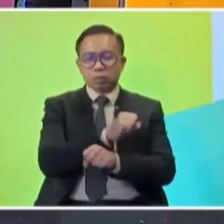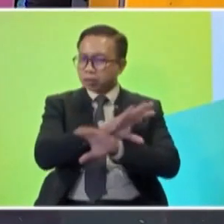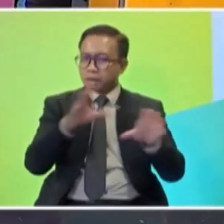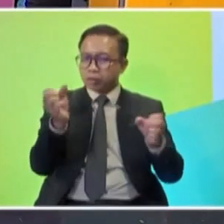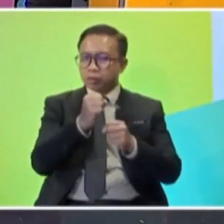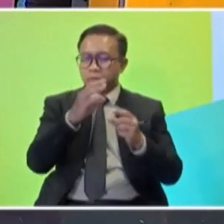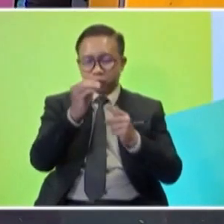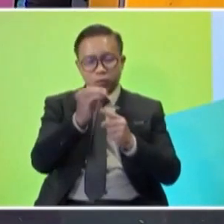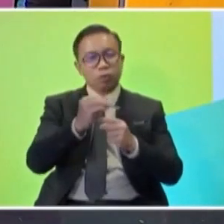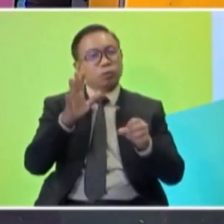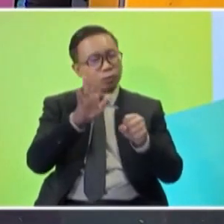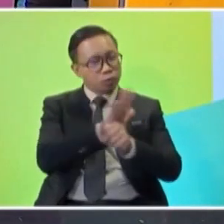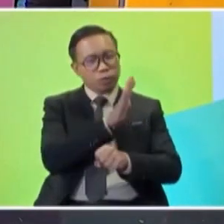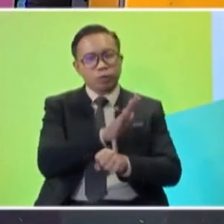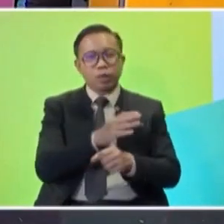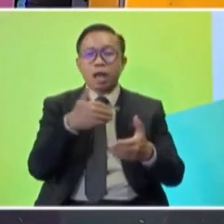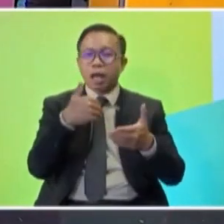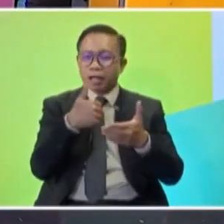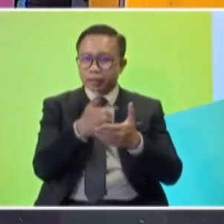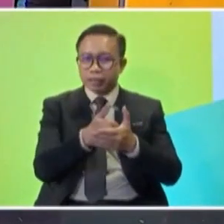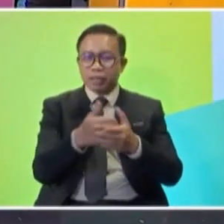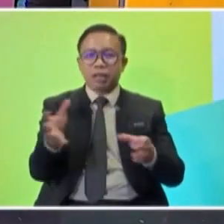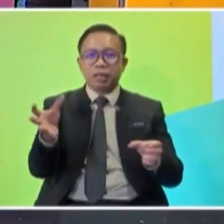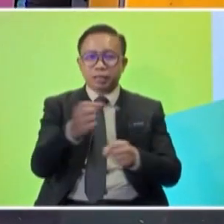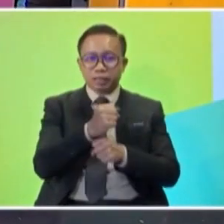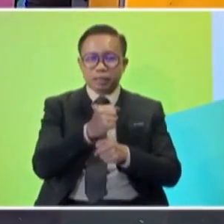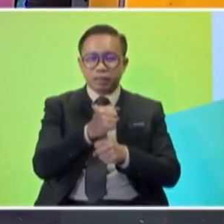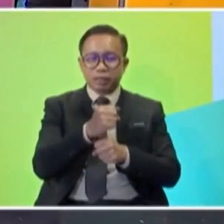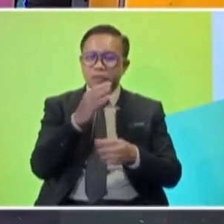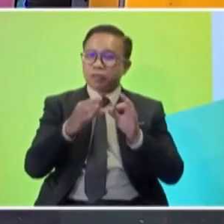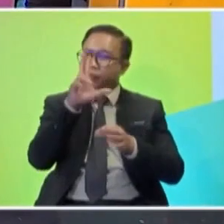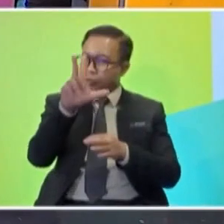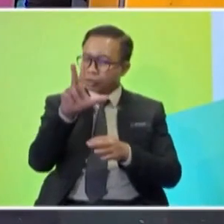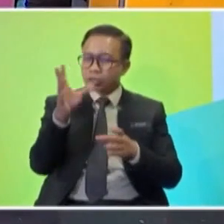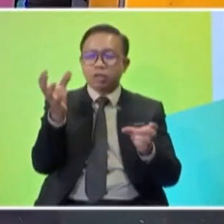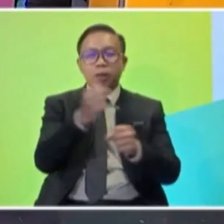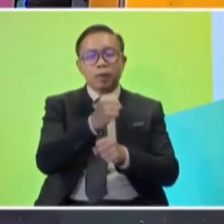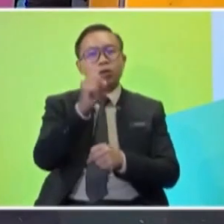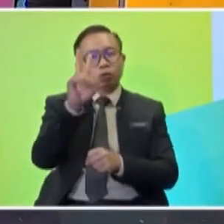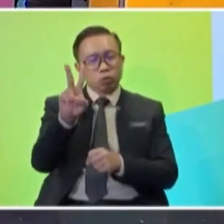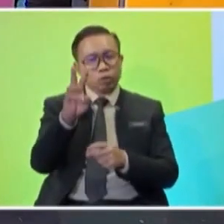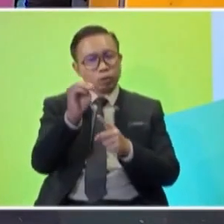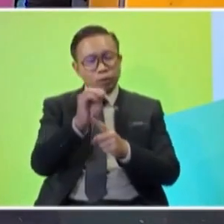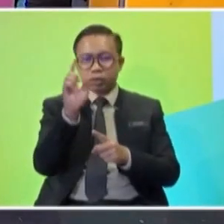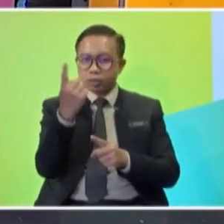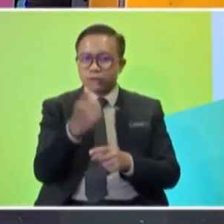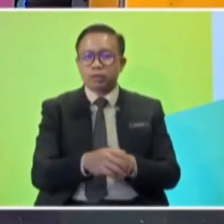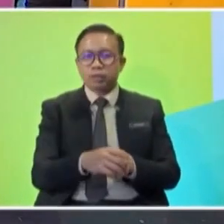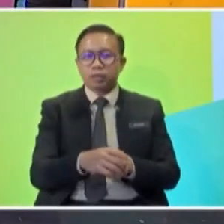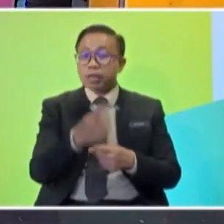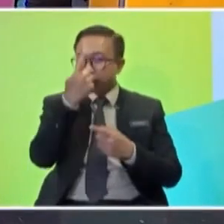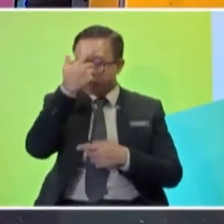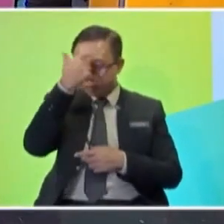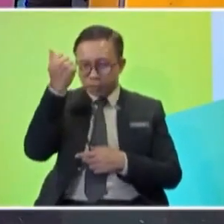Ah, you will get the marks until if let's say 3 marks question, you maybe get 2 marks. One mark will be taken because of the answer. You